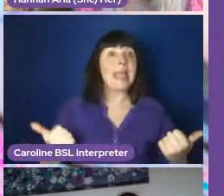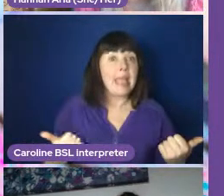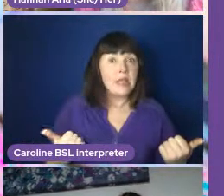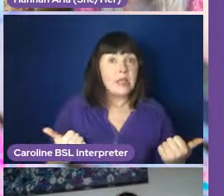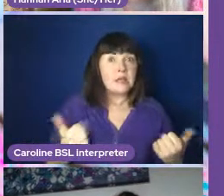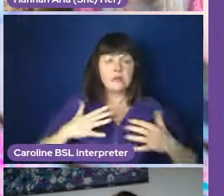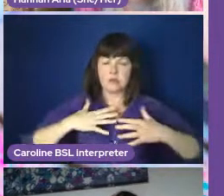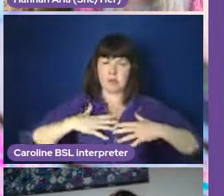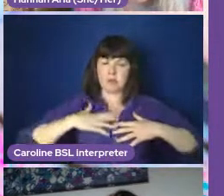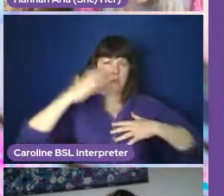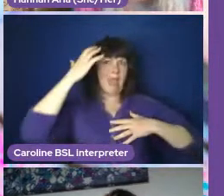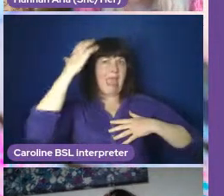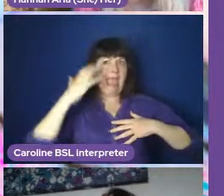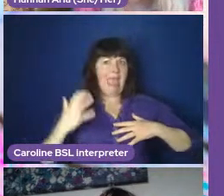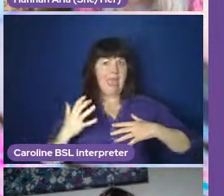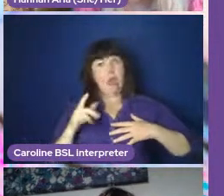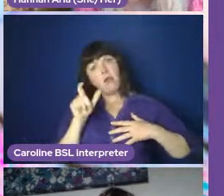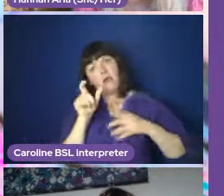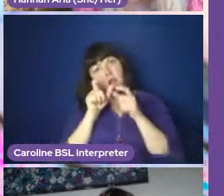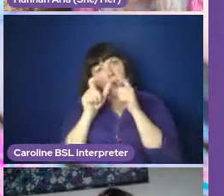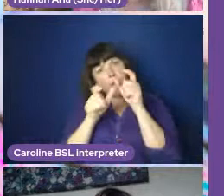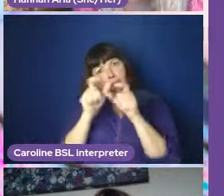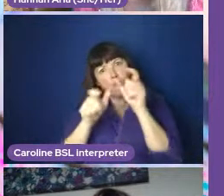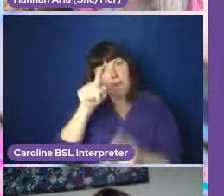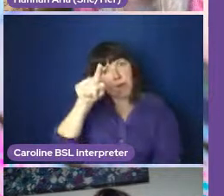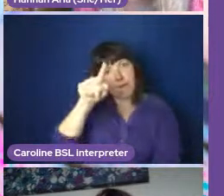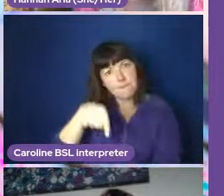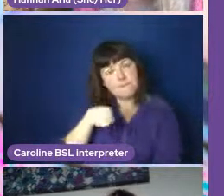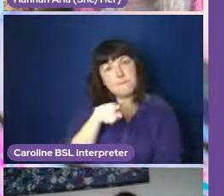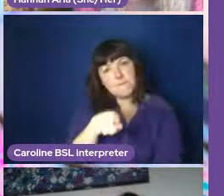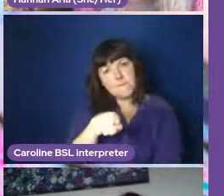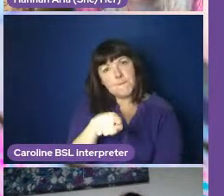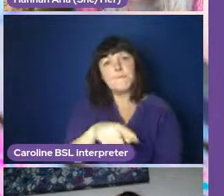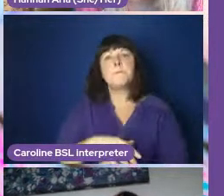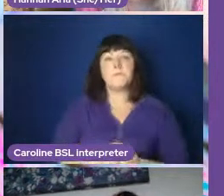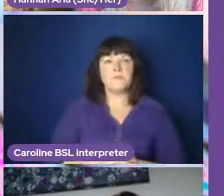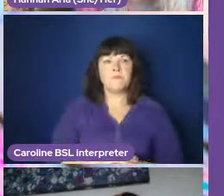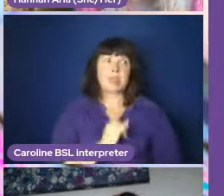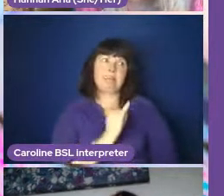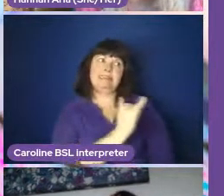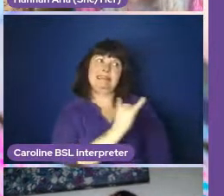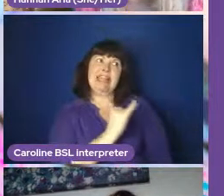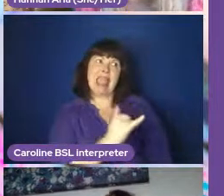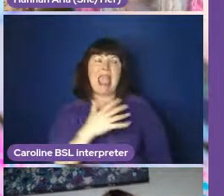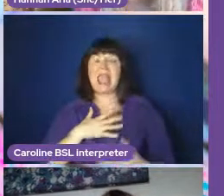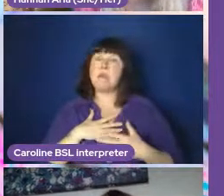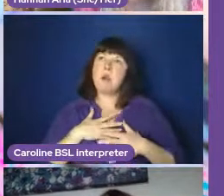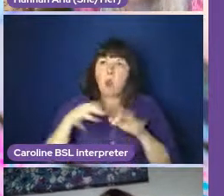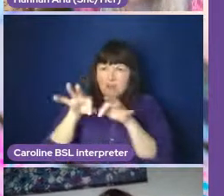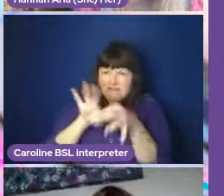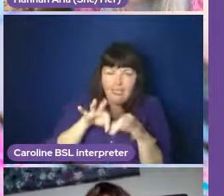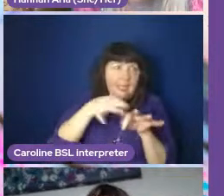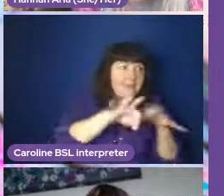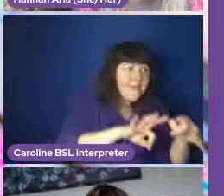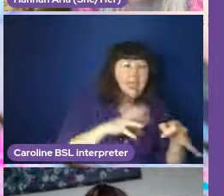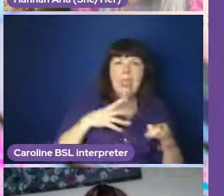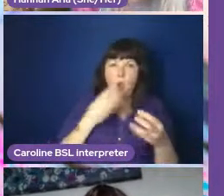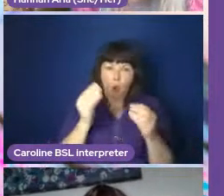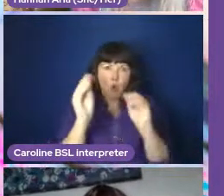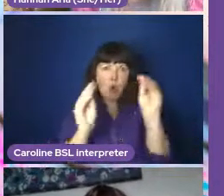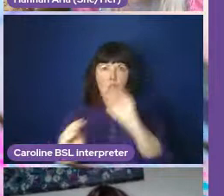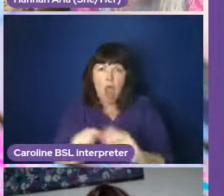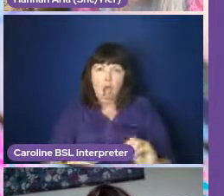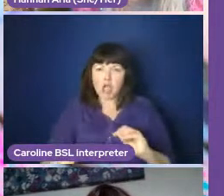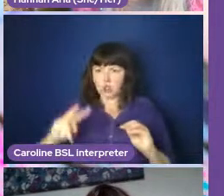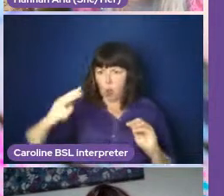kind of keeping me going. I mean, there's one there that I'm like you. I love cutting and tearing out for collaging. And there's